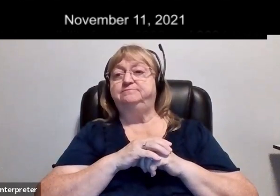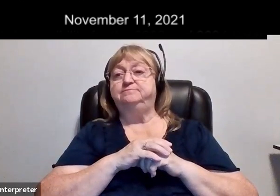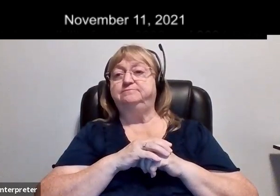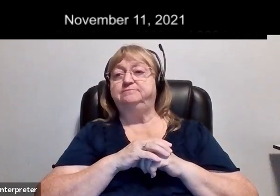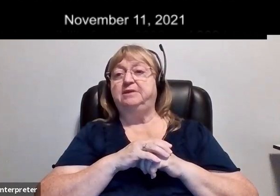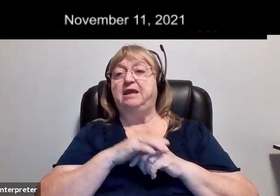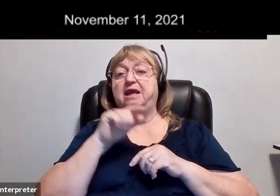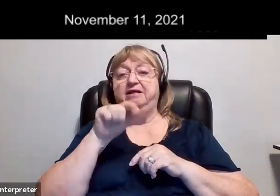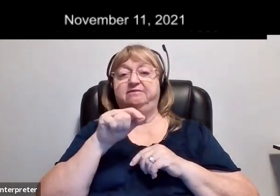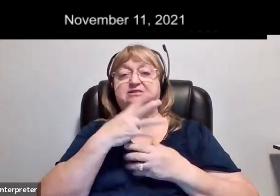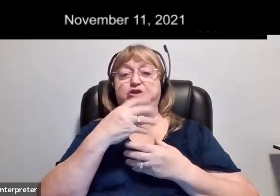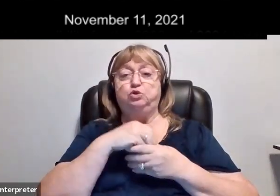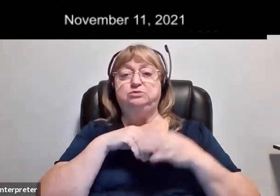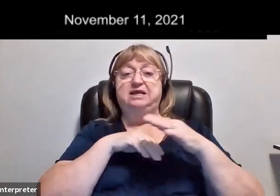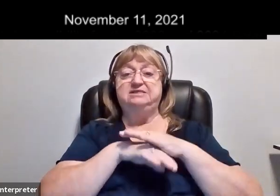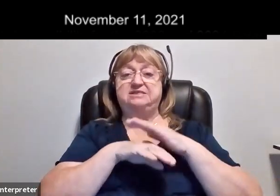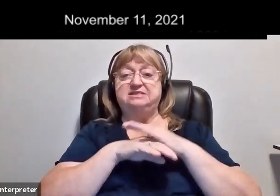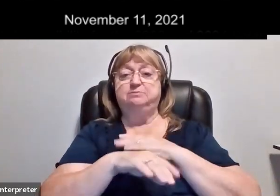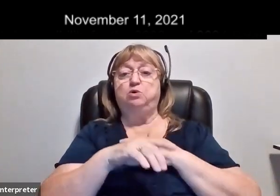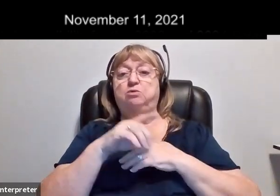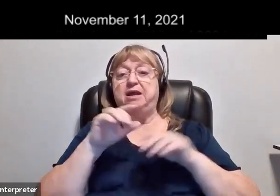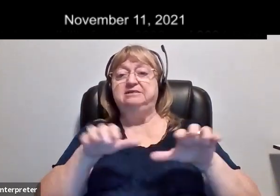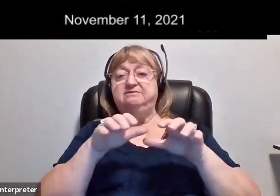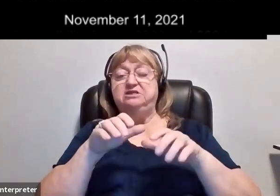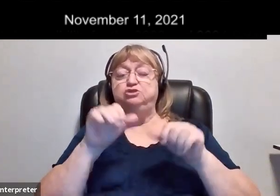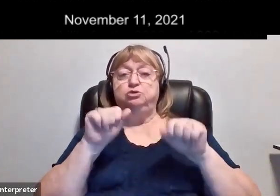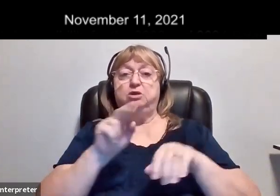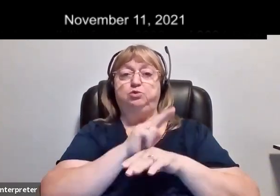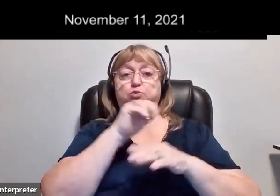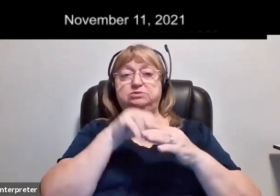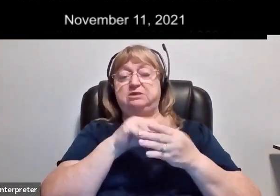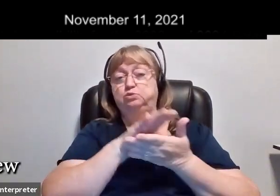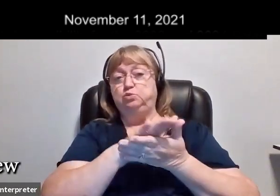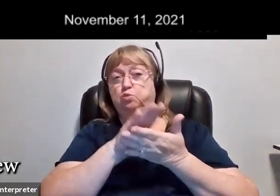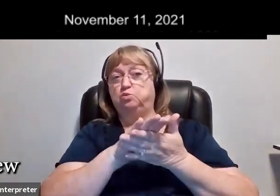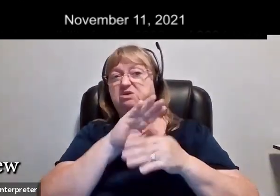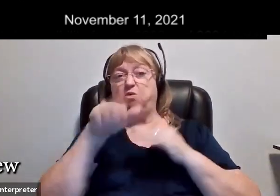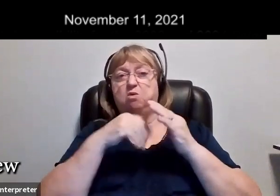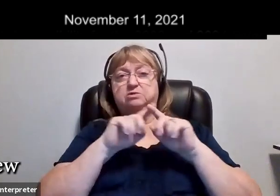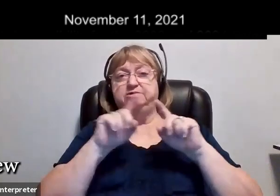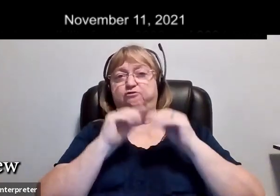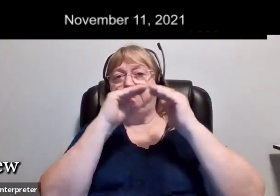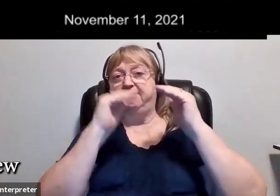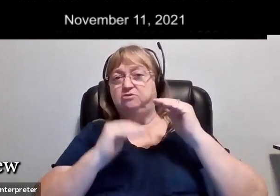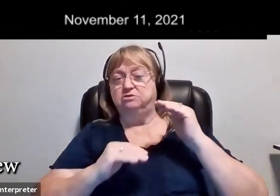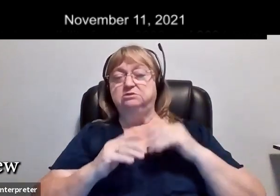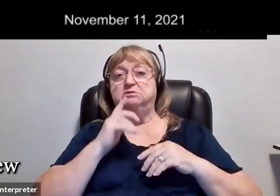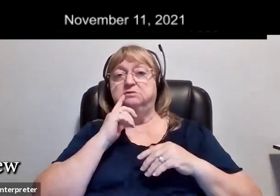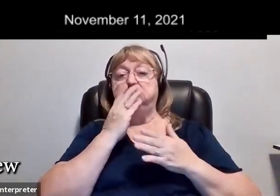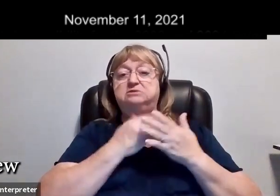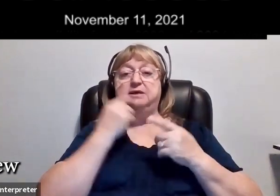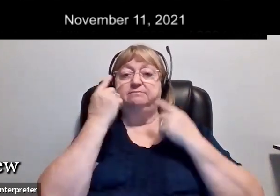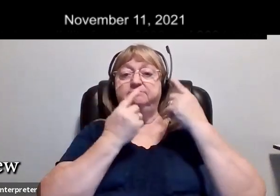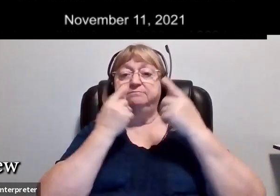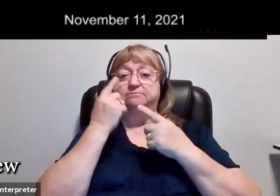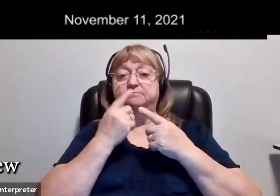focus includes accessible and suitable activities to be used in schools of all levels, some considerations on equity and